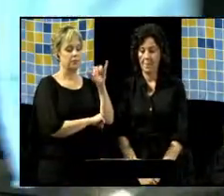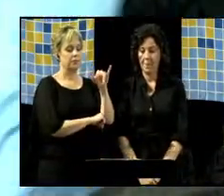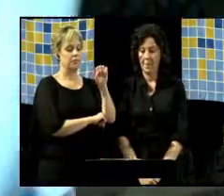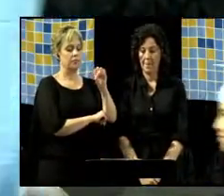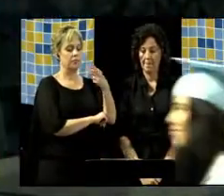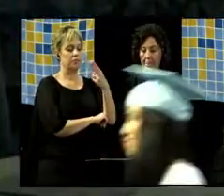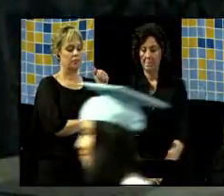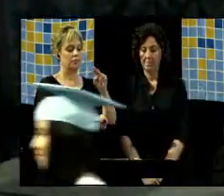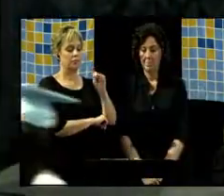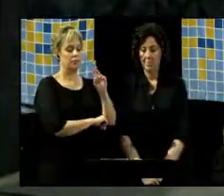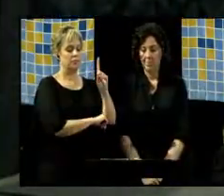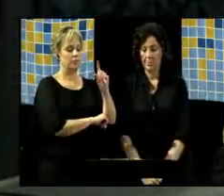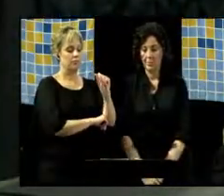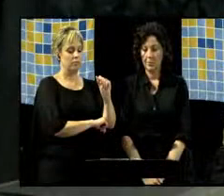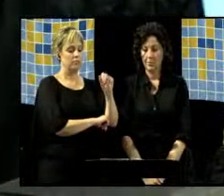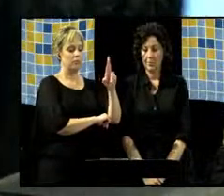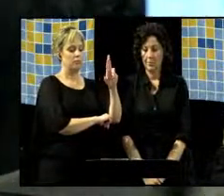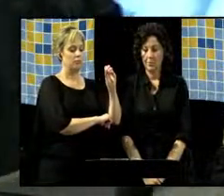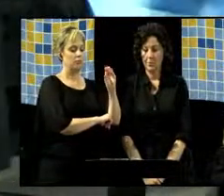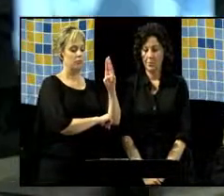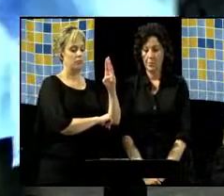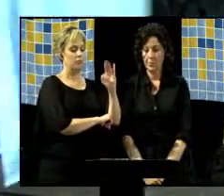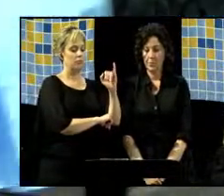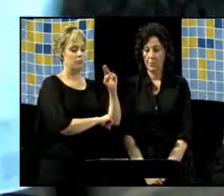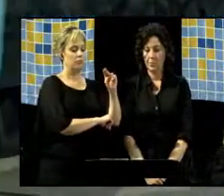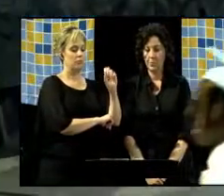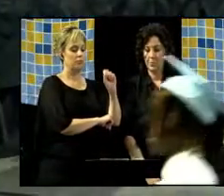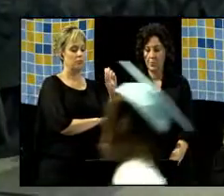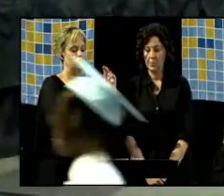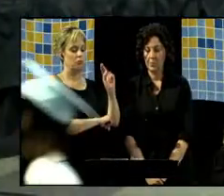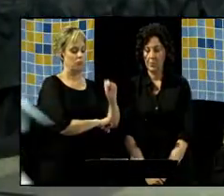Rayshonda Leah Robinson,